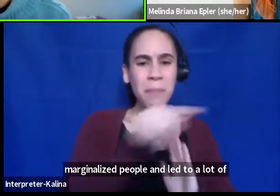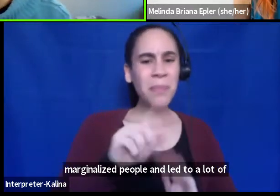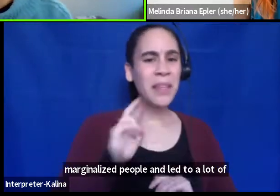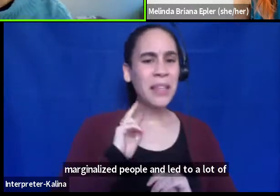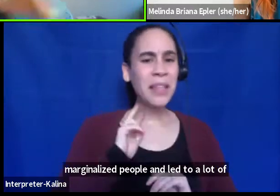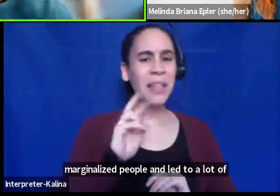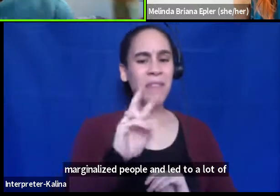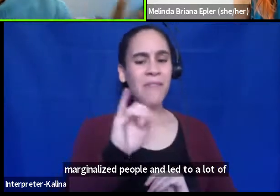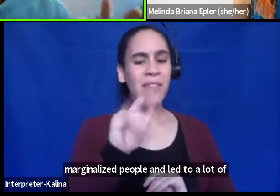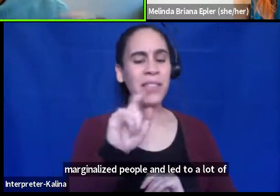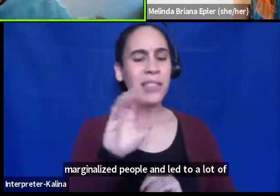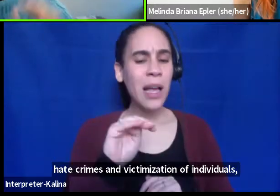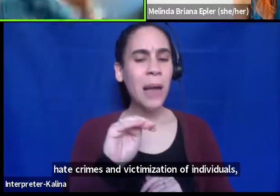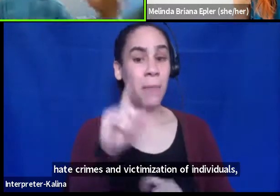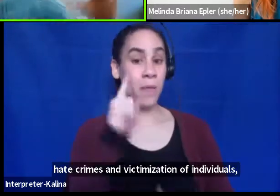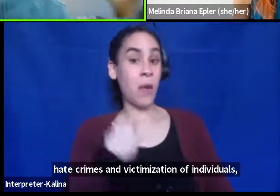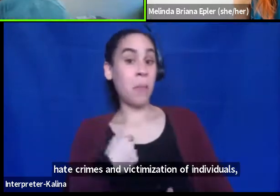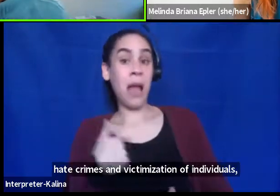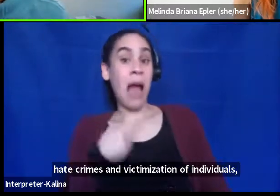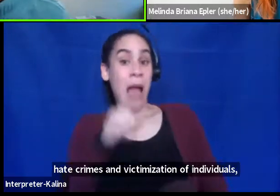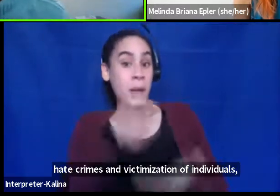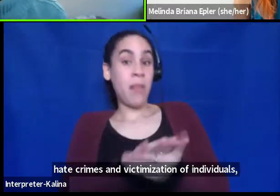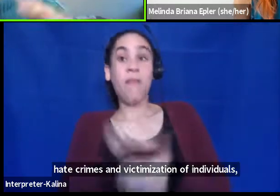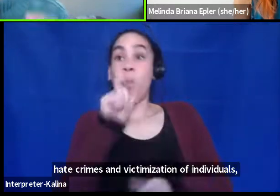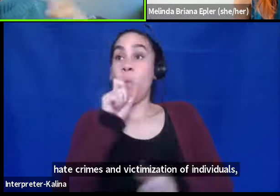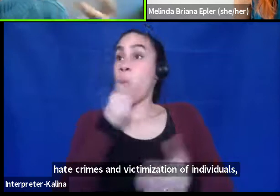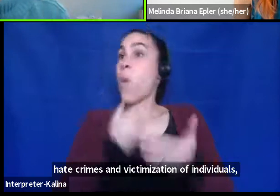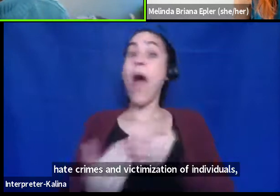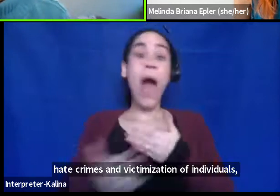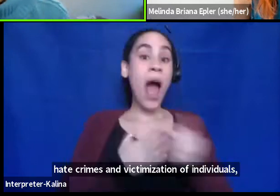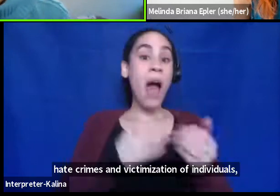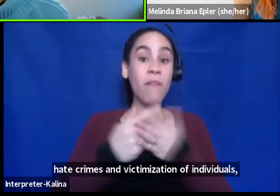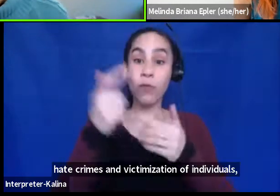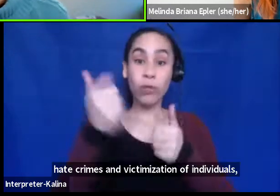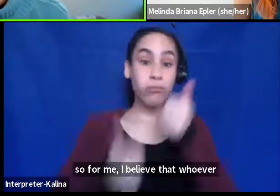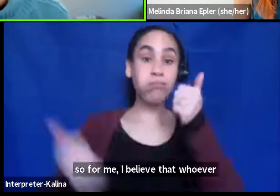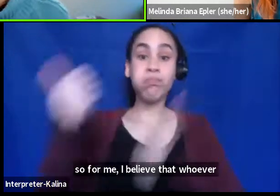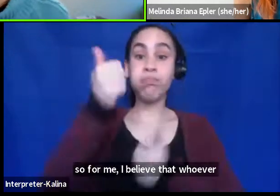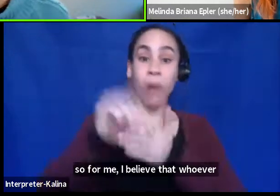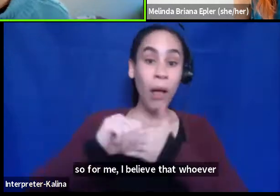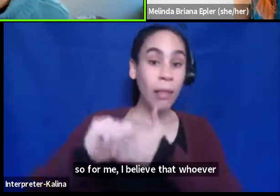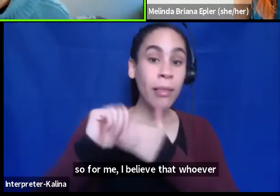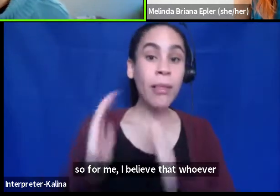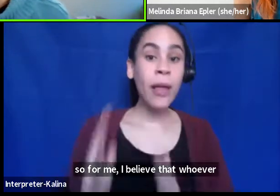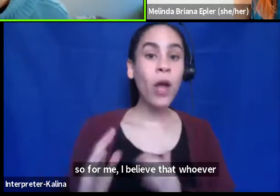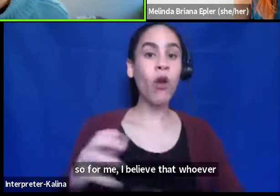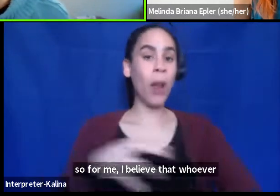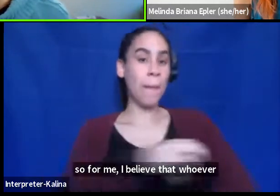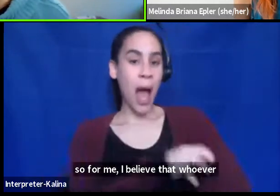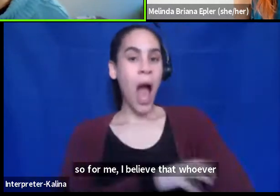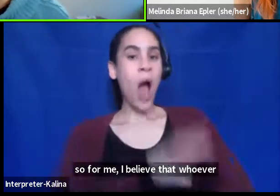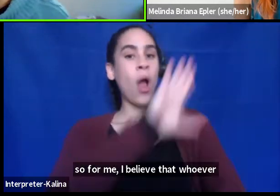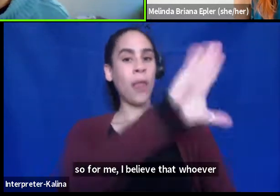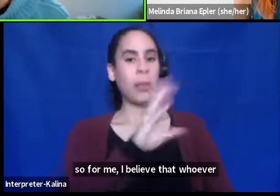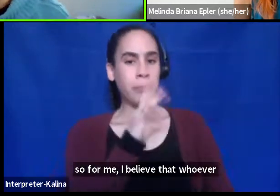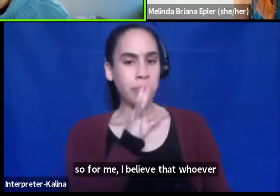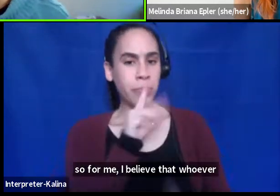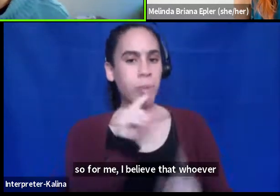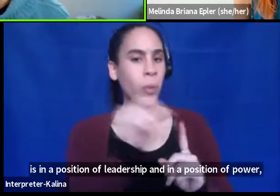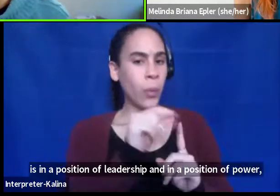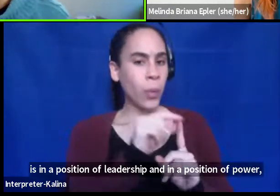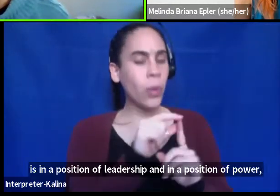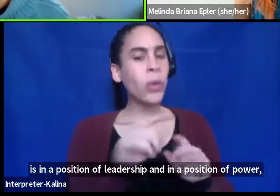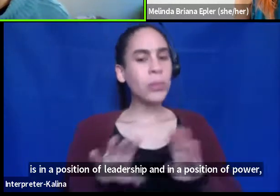I believe that whoever is in a position of leadership and is in a position of power, their words and their actions are very